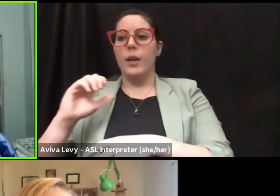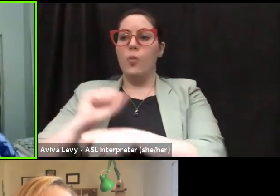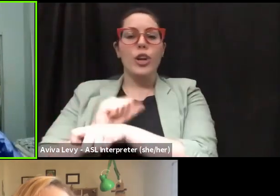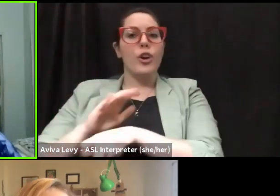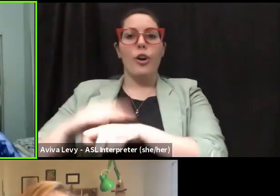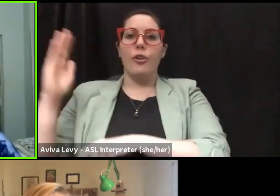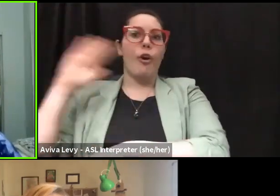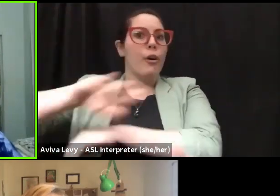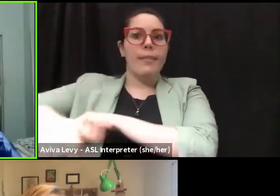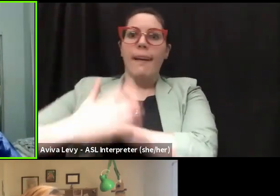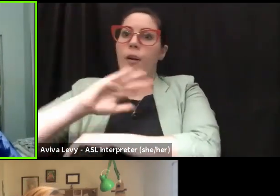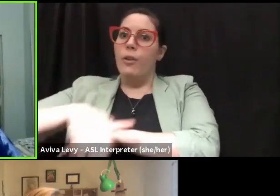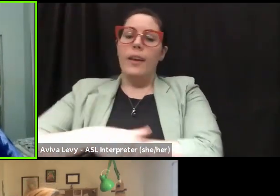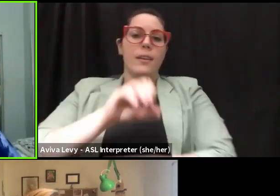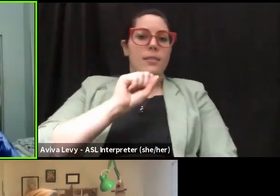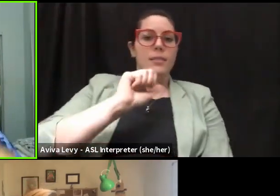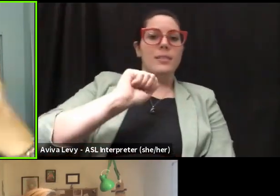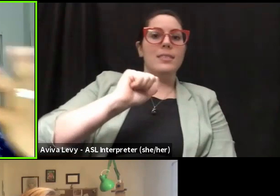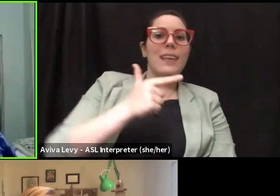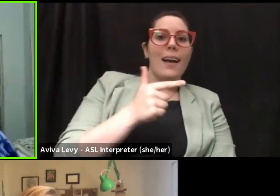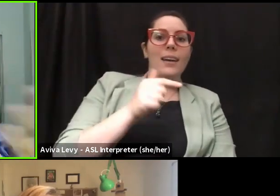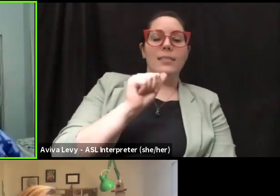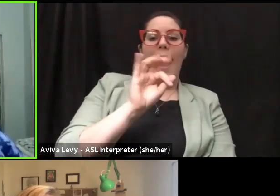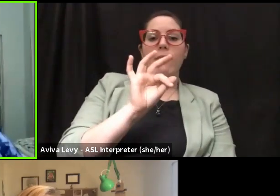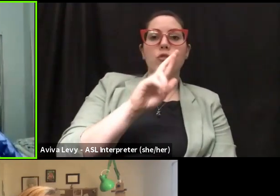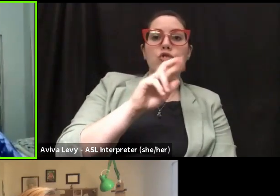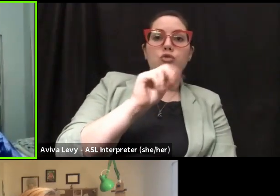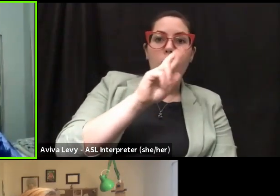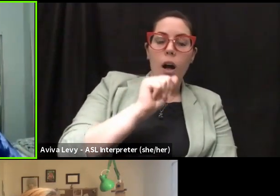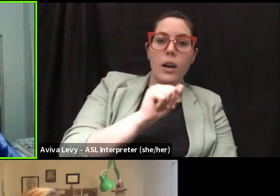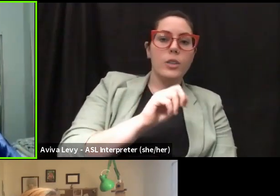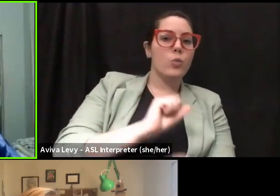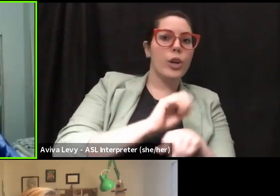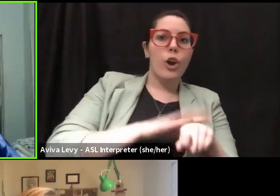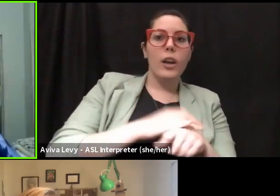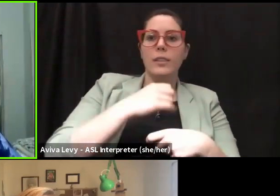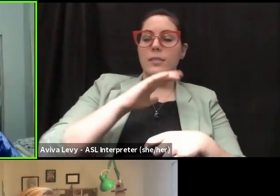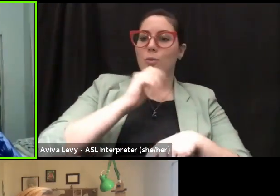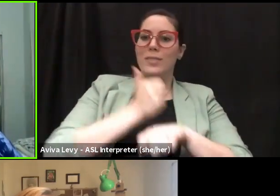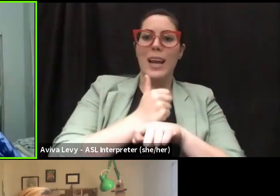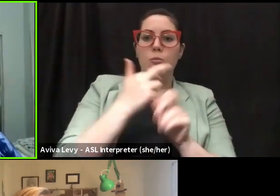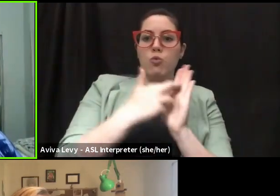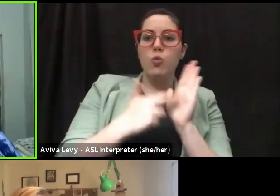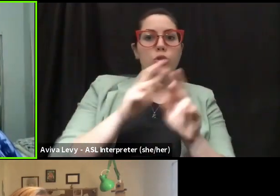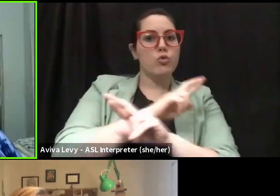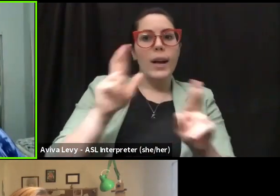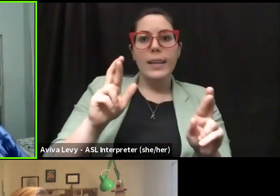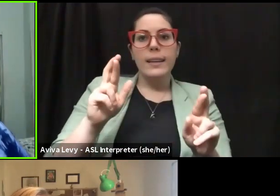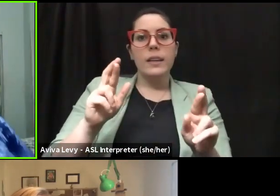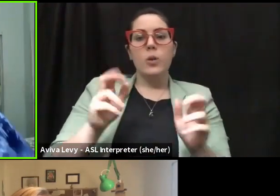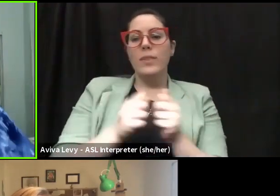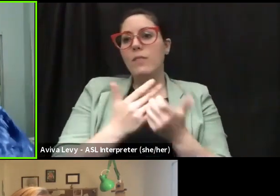that SAG-AFTRA is working on this, trying to improve the guidelines that they've put forth already.